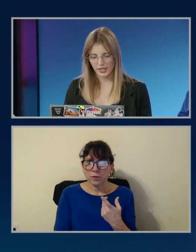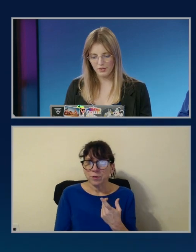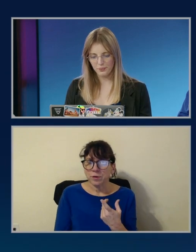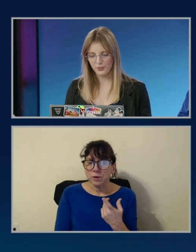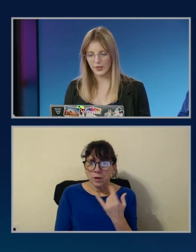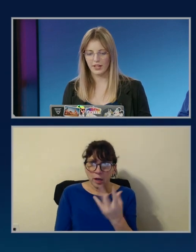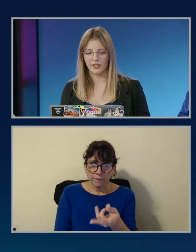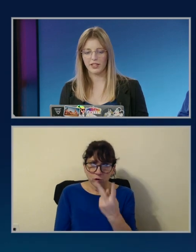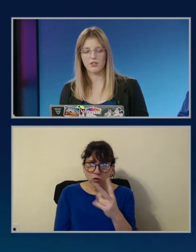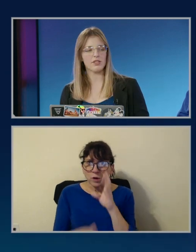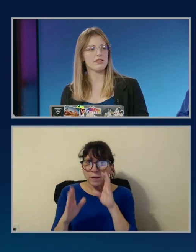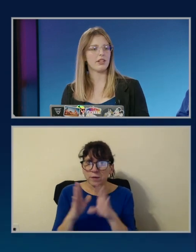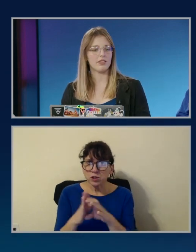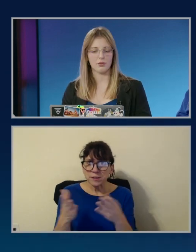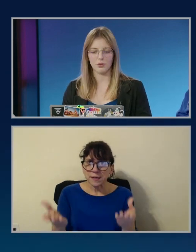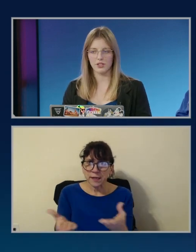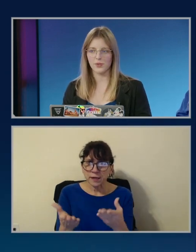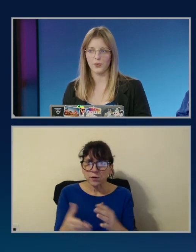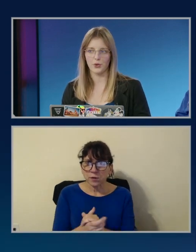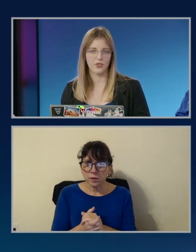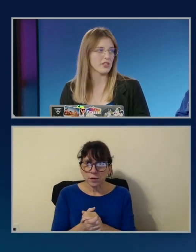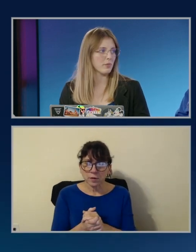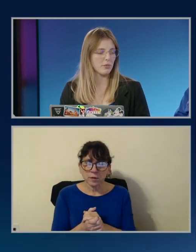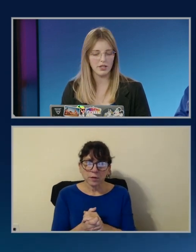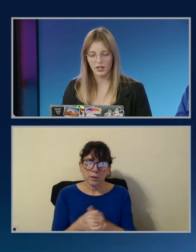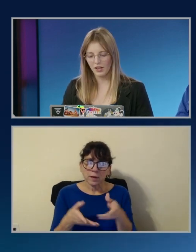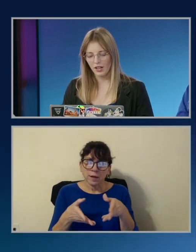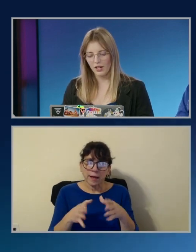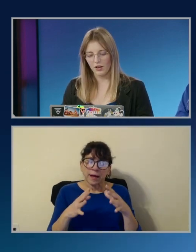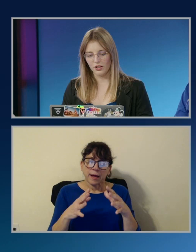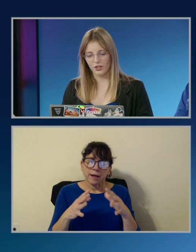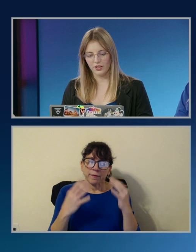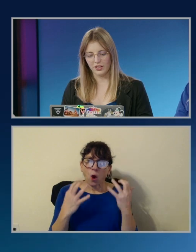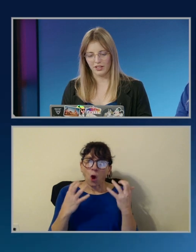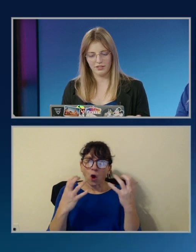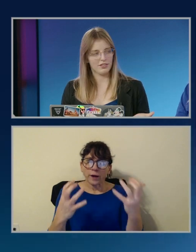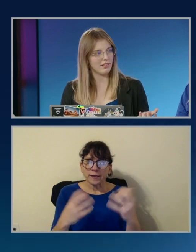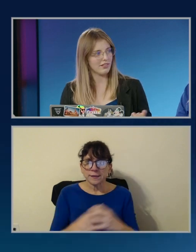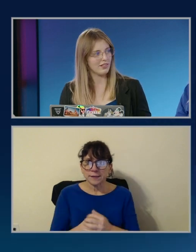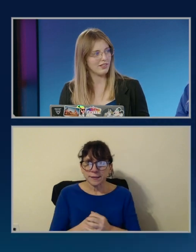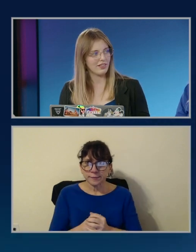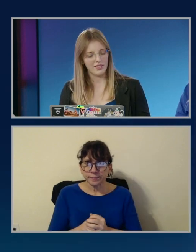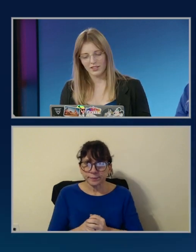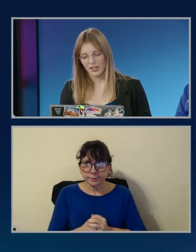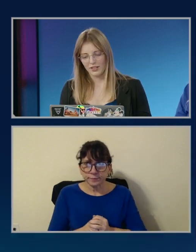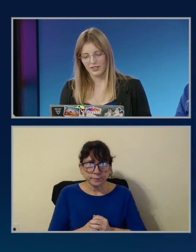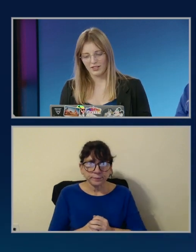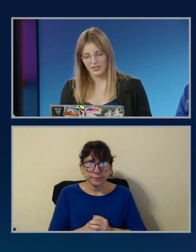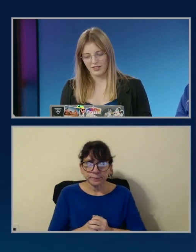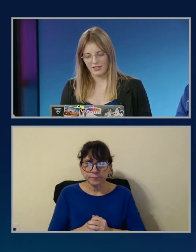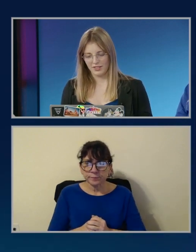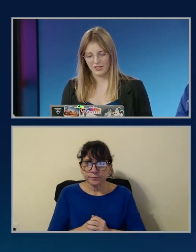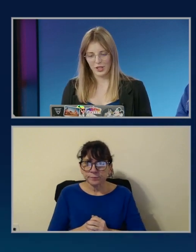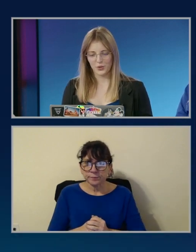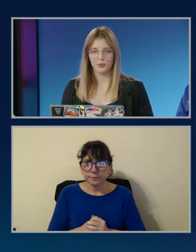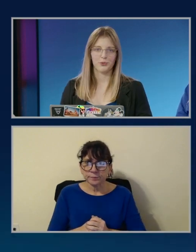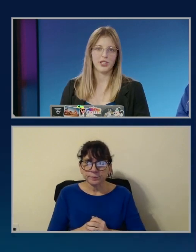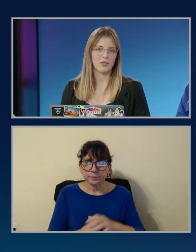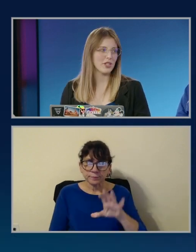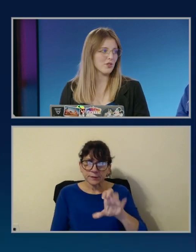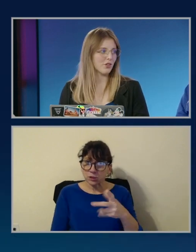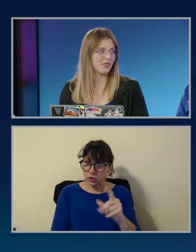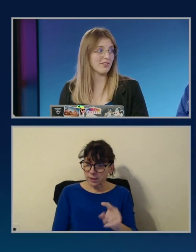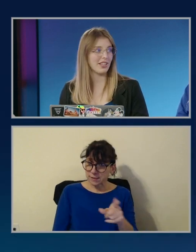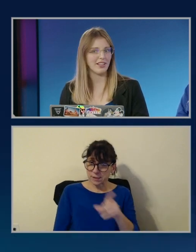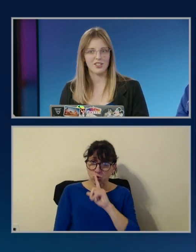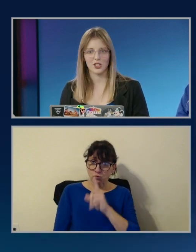images here. And Okay. let's just let the audience vote first, maybe. Yeah, chat. Yeah, Yeah. What do you think, chat? Is this a real image or real